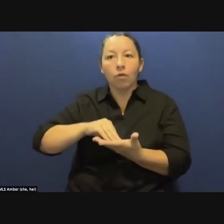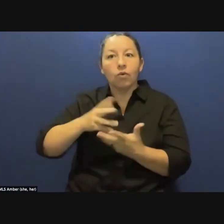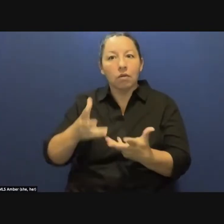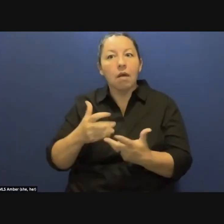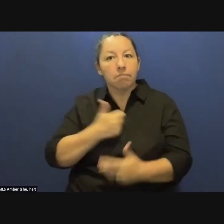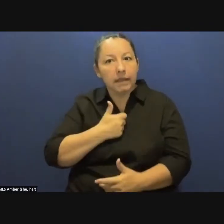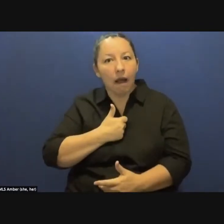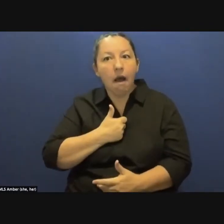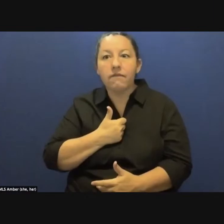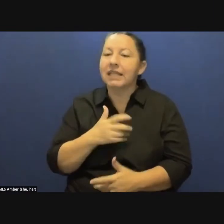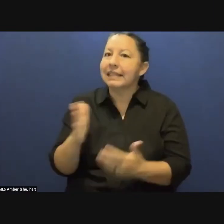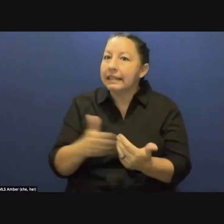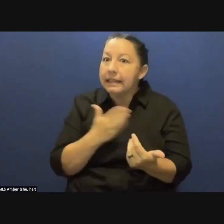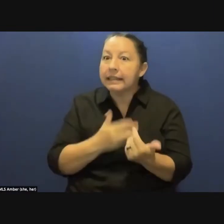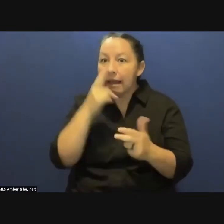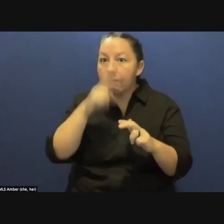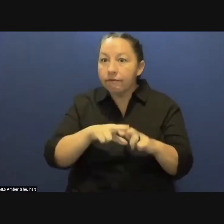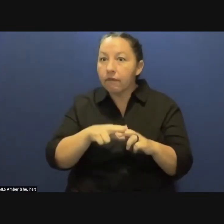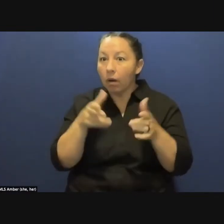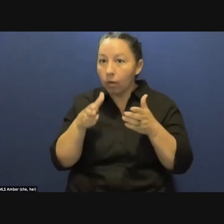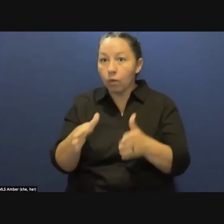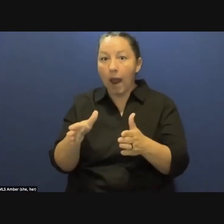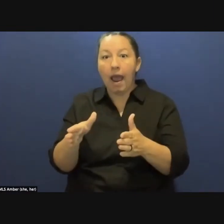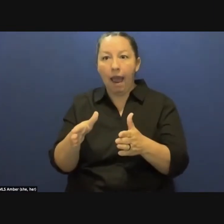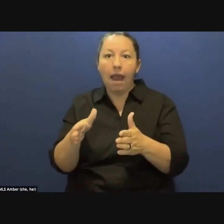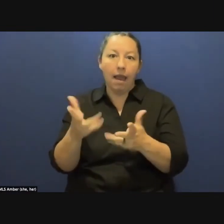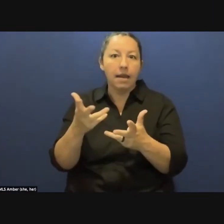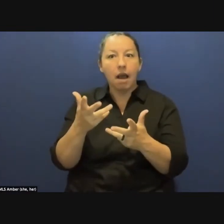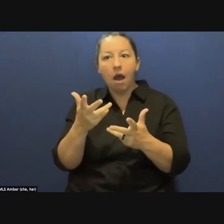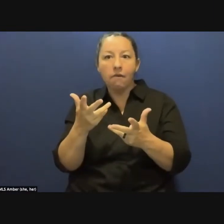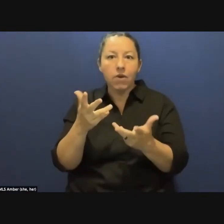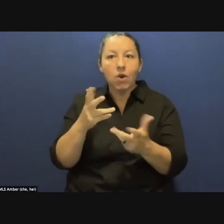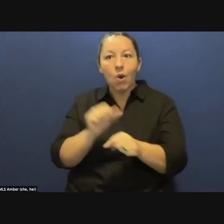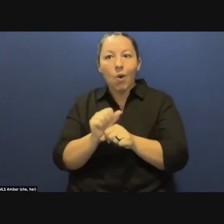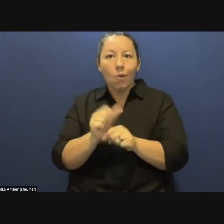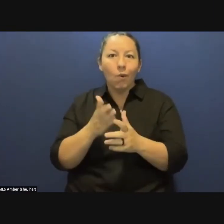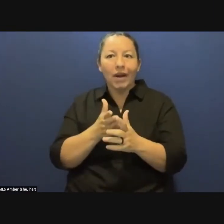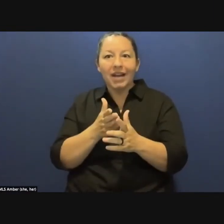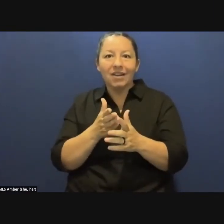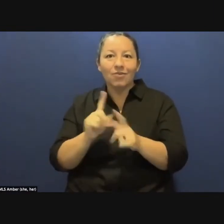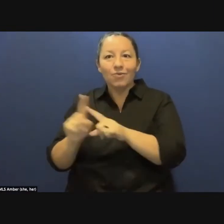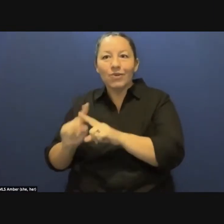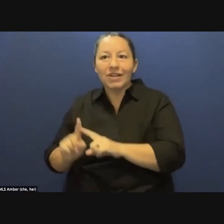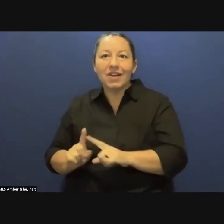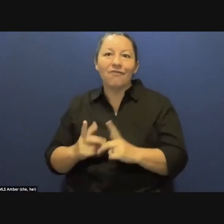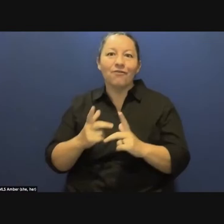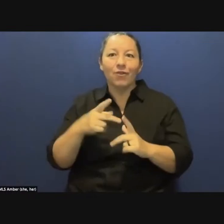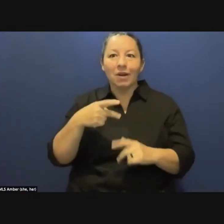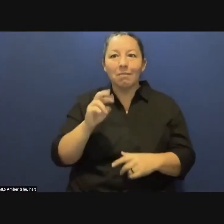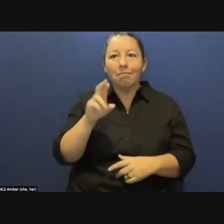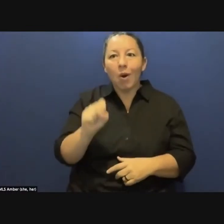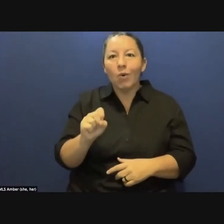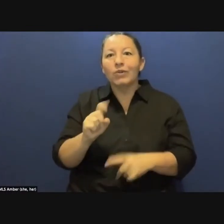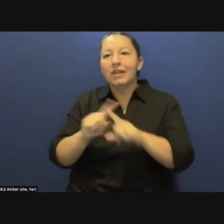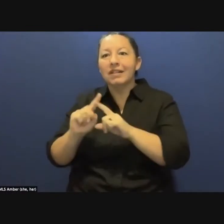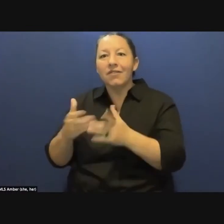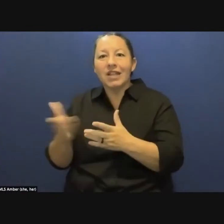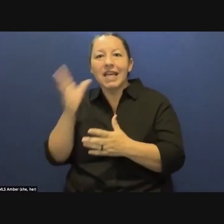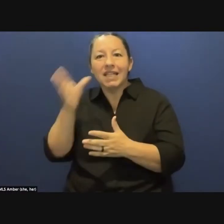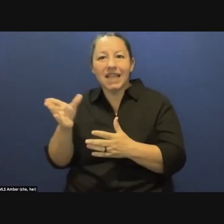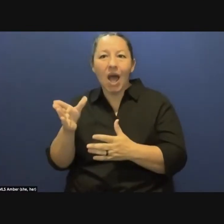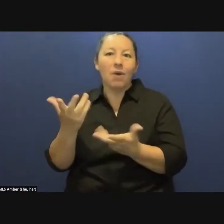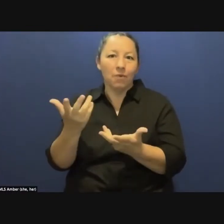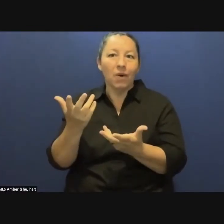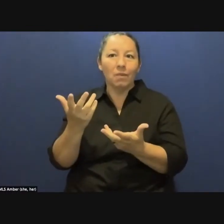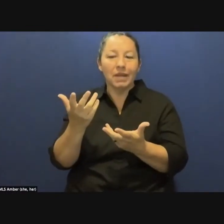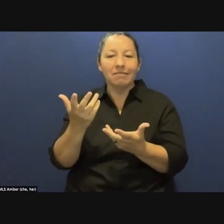and fun way of navigating around to the various posters and various other things that we're going to be